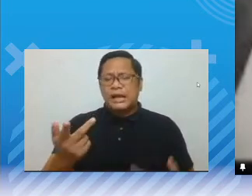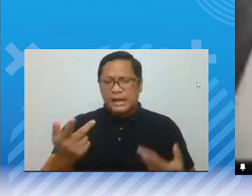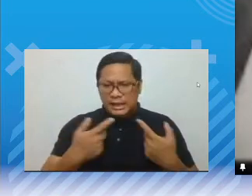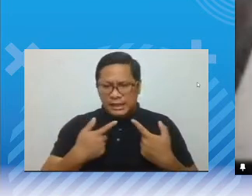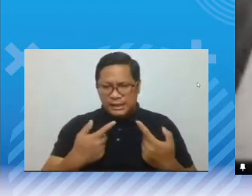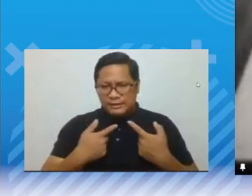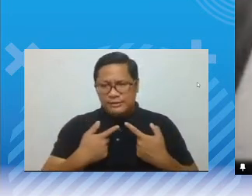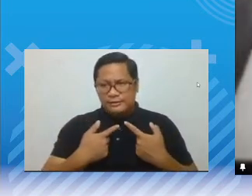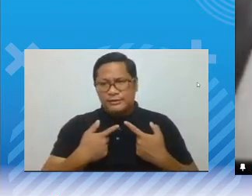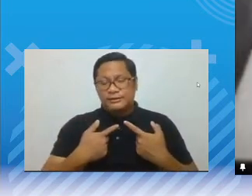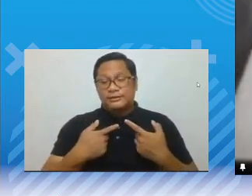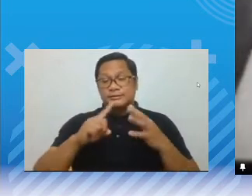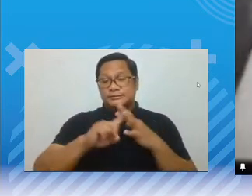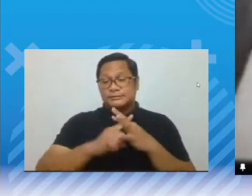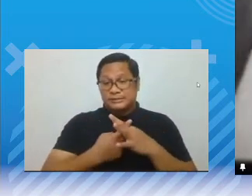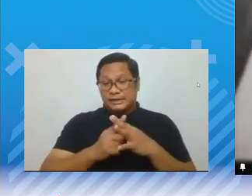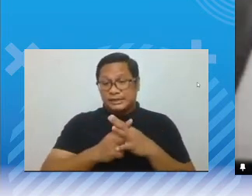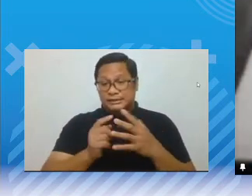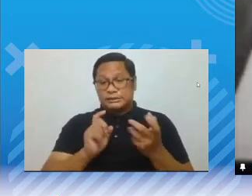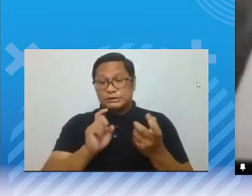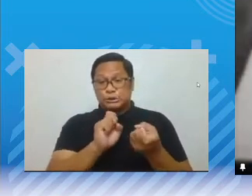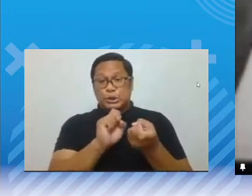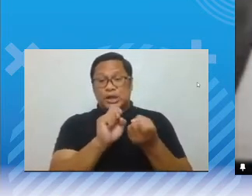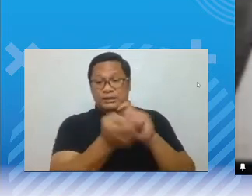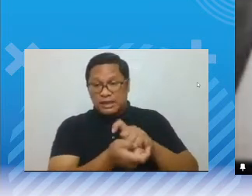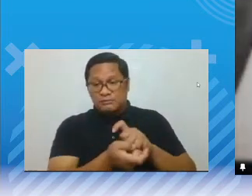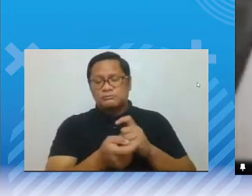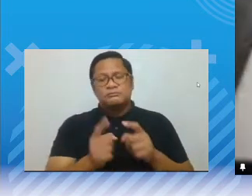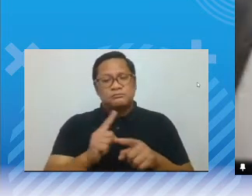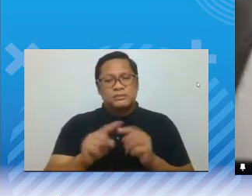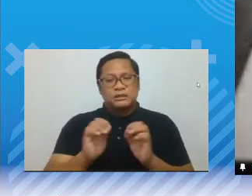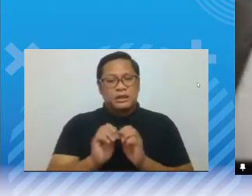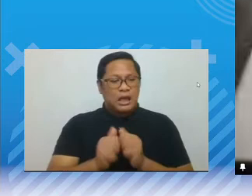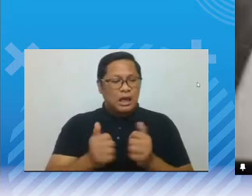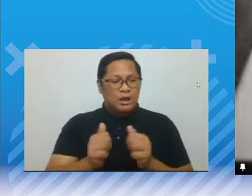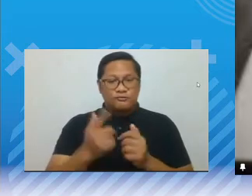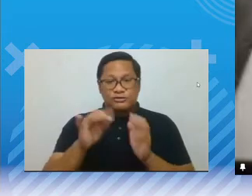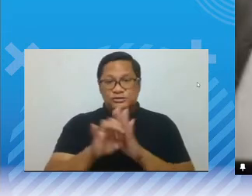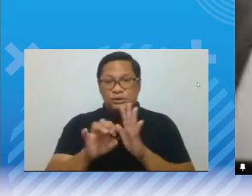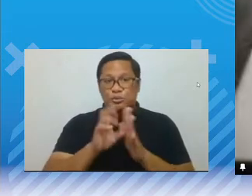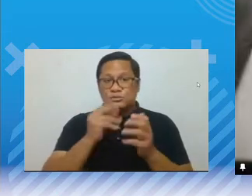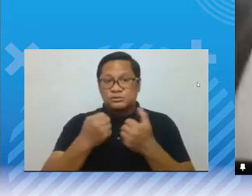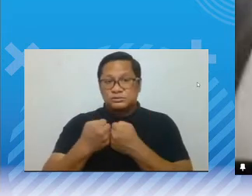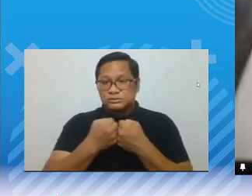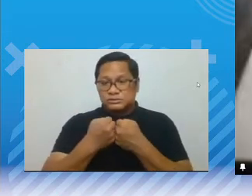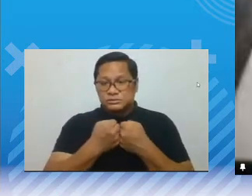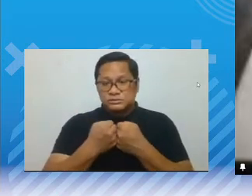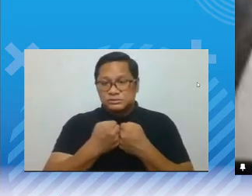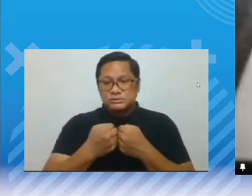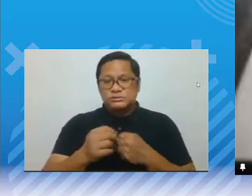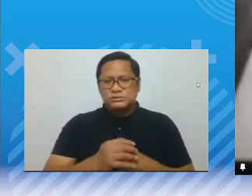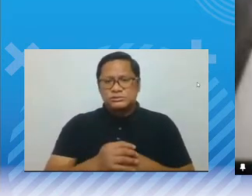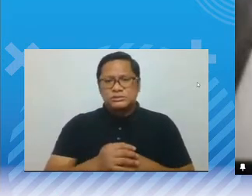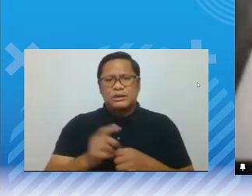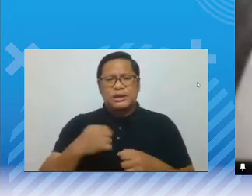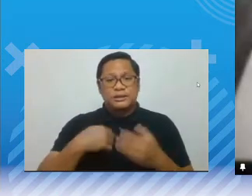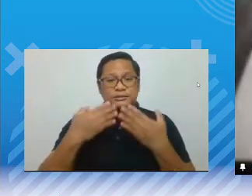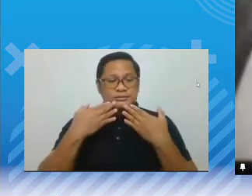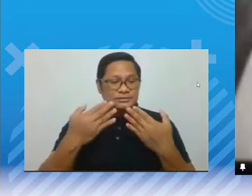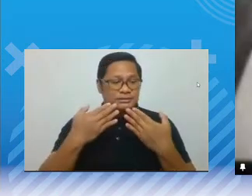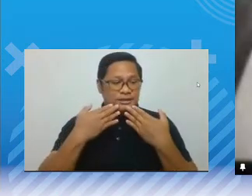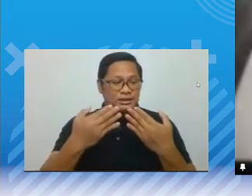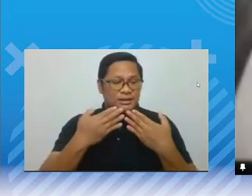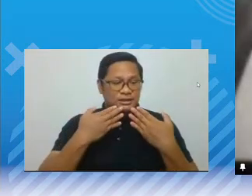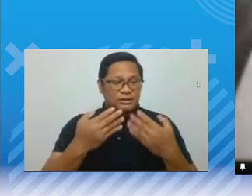have already started to adapt. But what about those who are still struggling? I think the hashtag